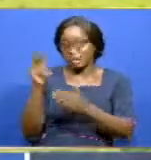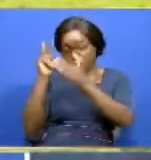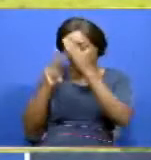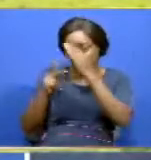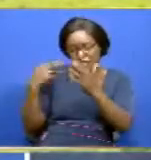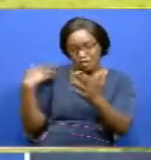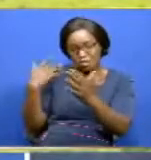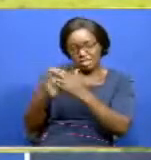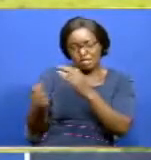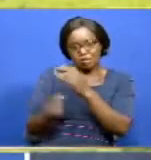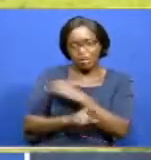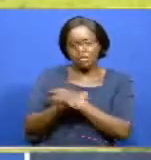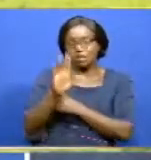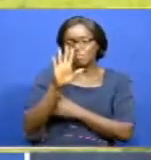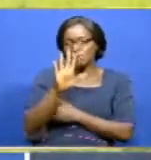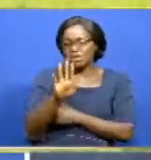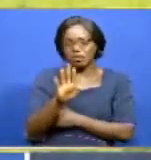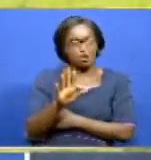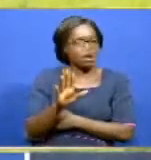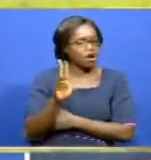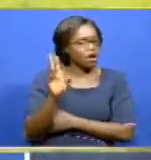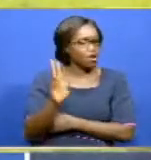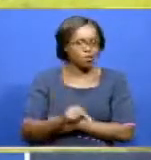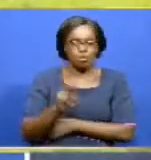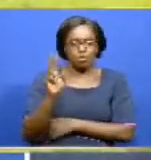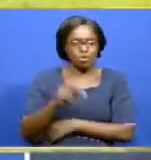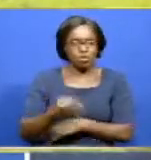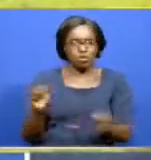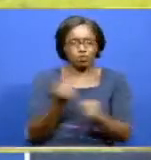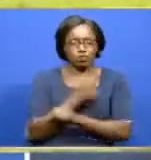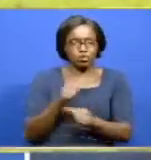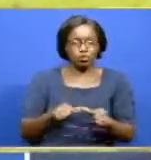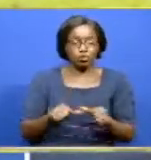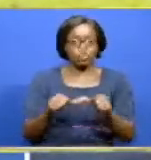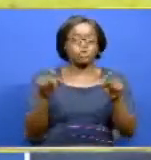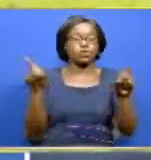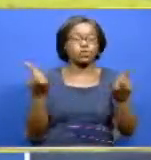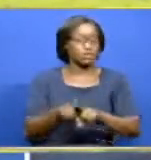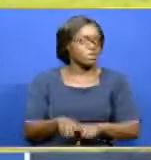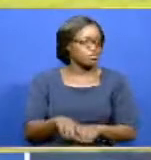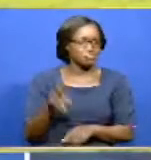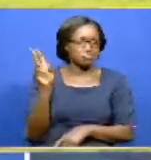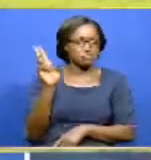since May, more or less. We can't go on like this. It's not possible.